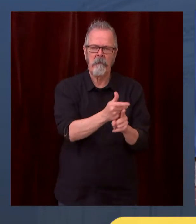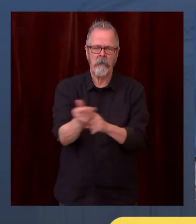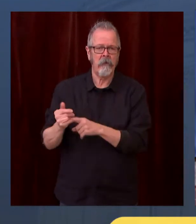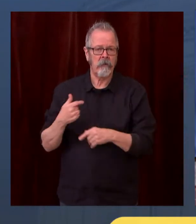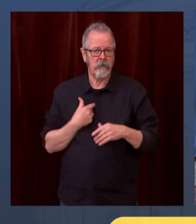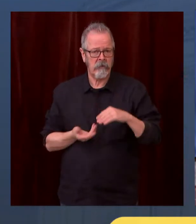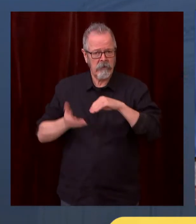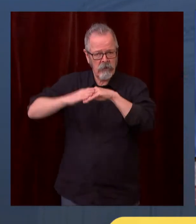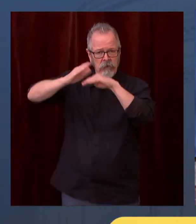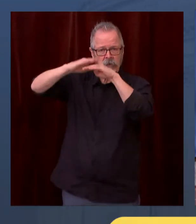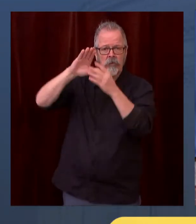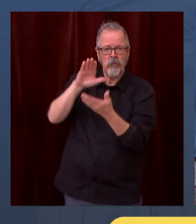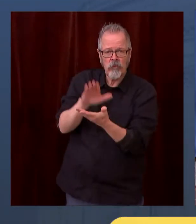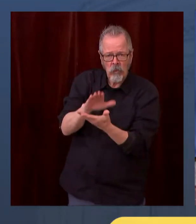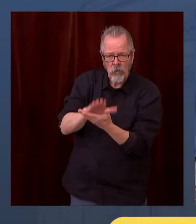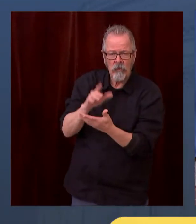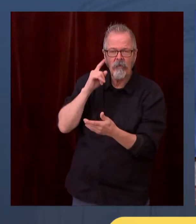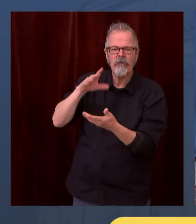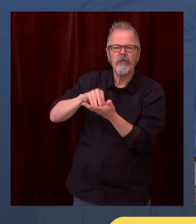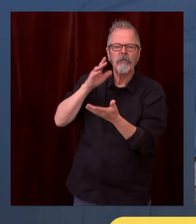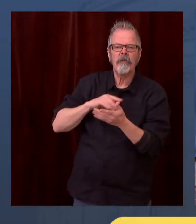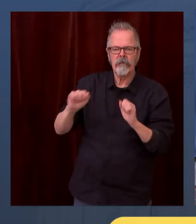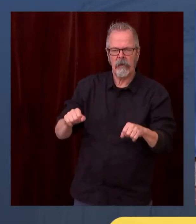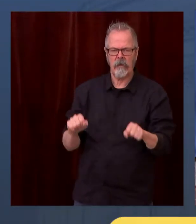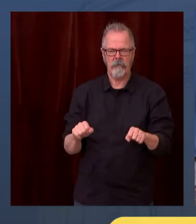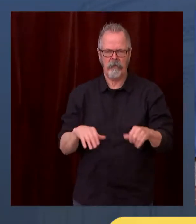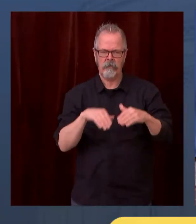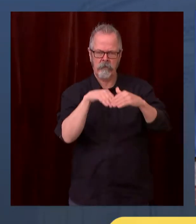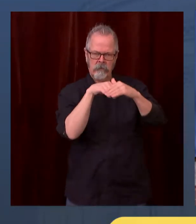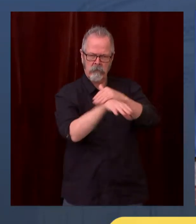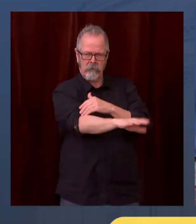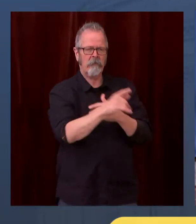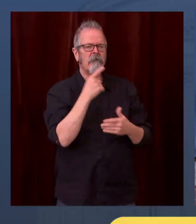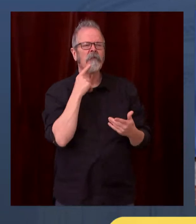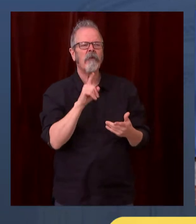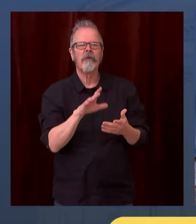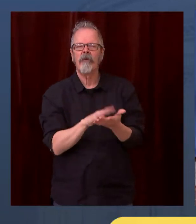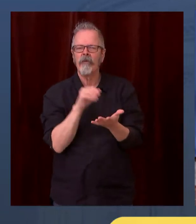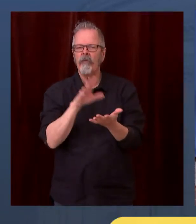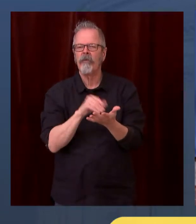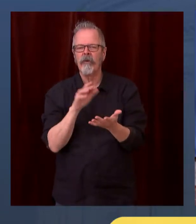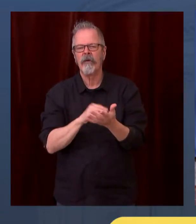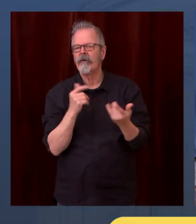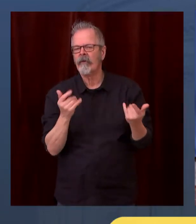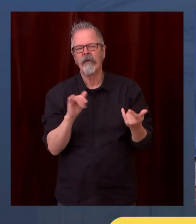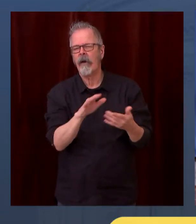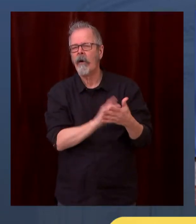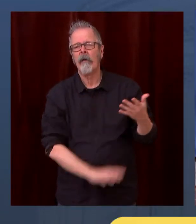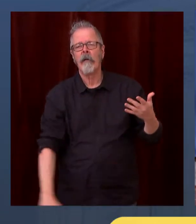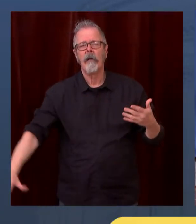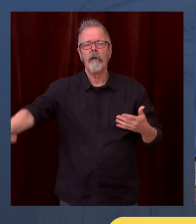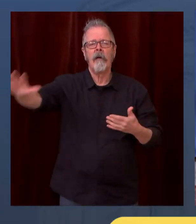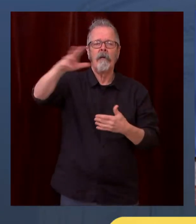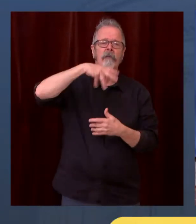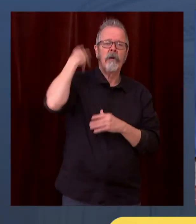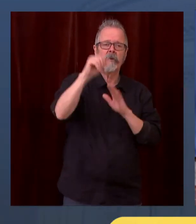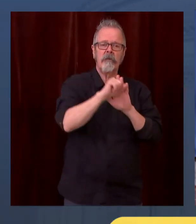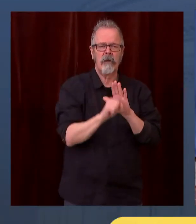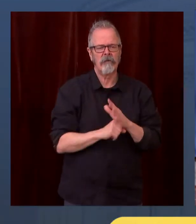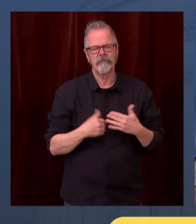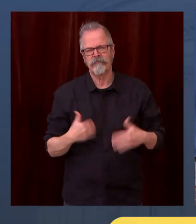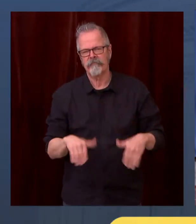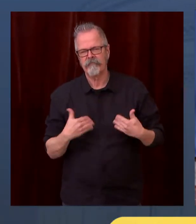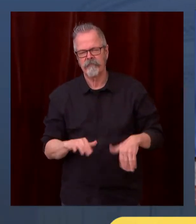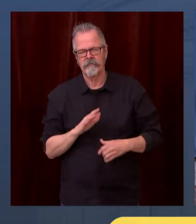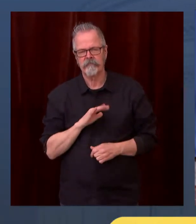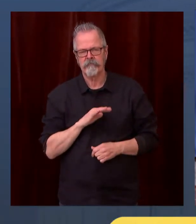opportunities for our students by having more on-site learning in many, many places across the state of Washington.